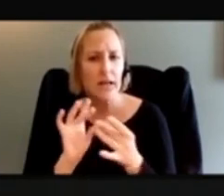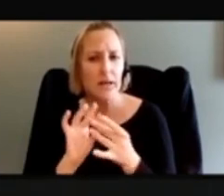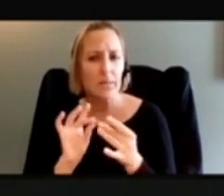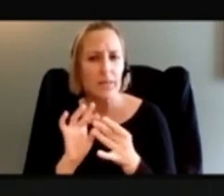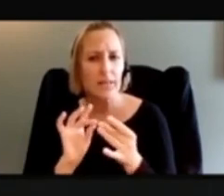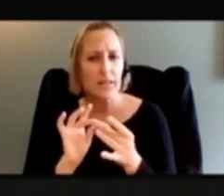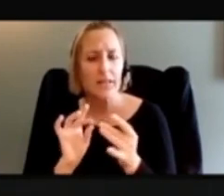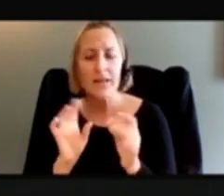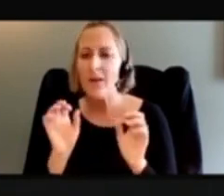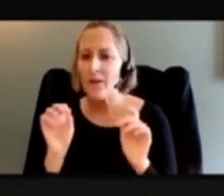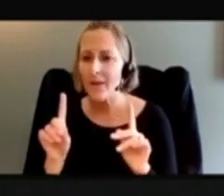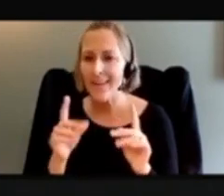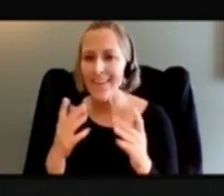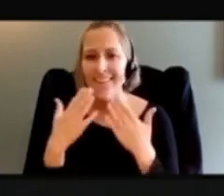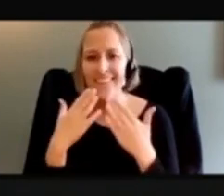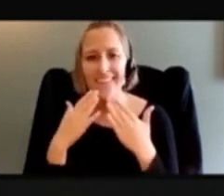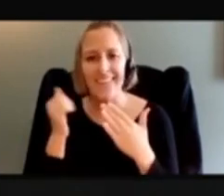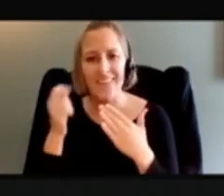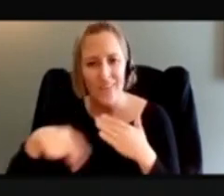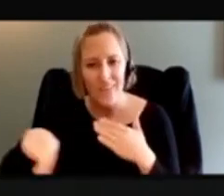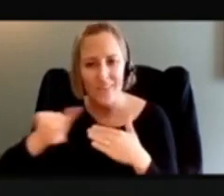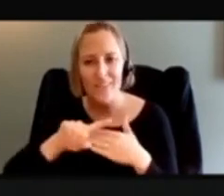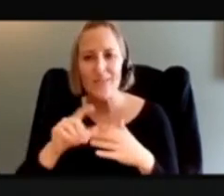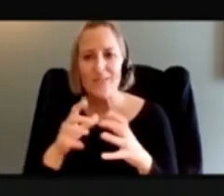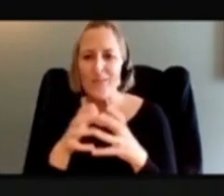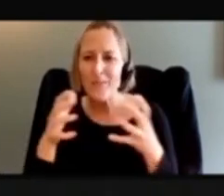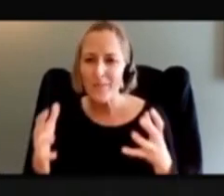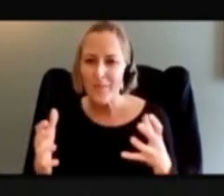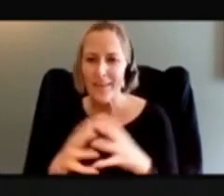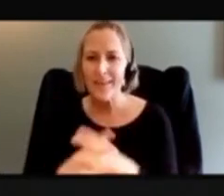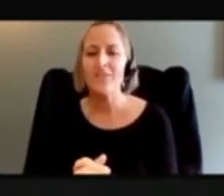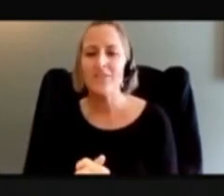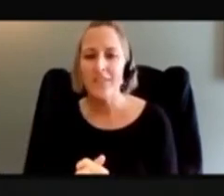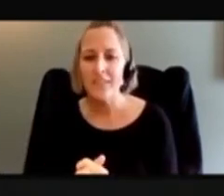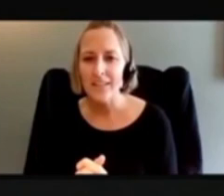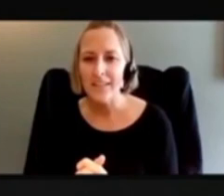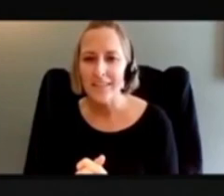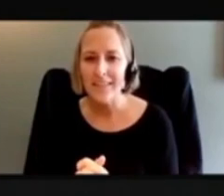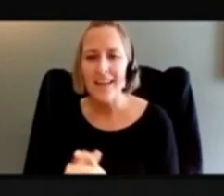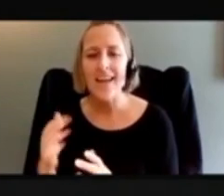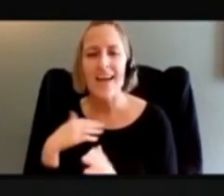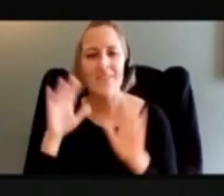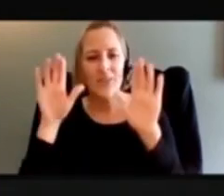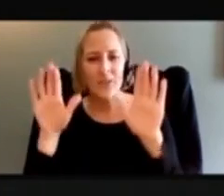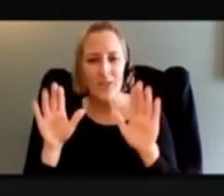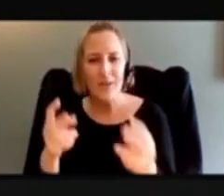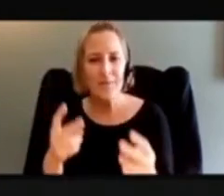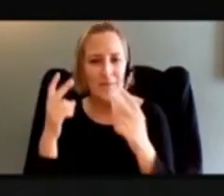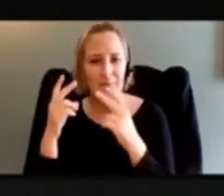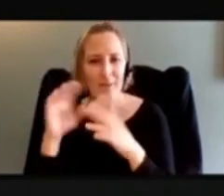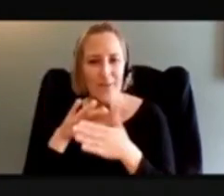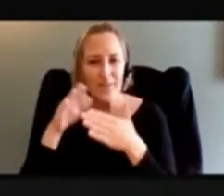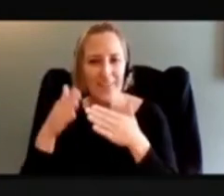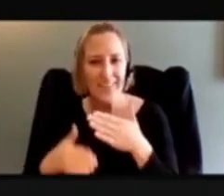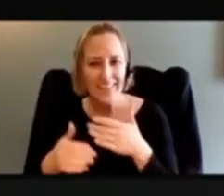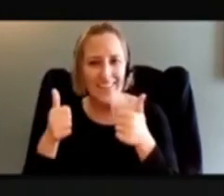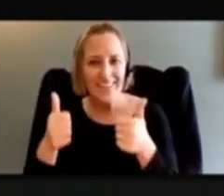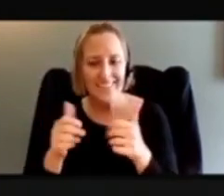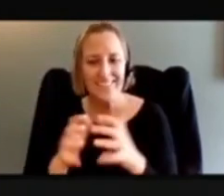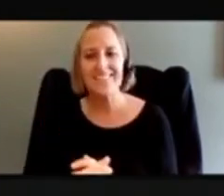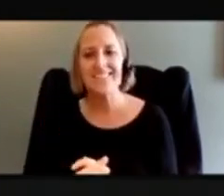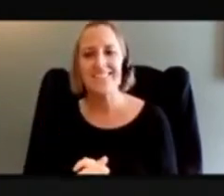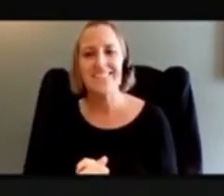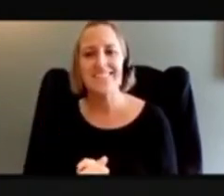conference, all right. Thank you all so much. Have a great Memorial weekend,